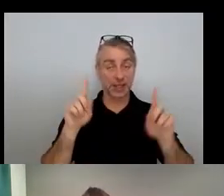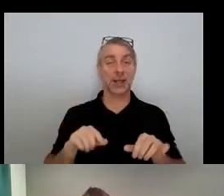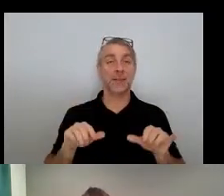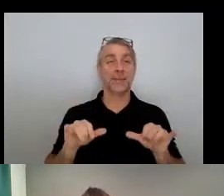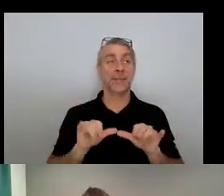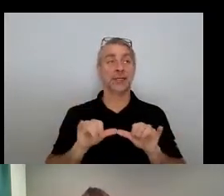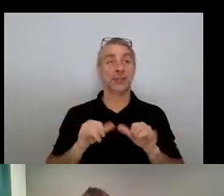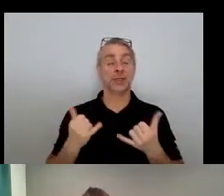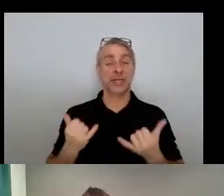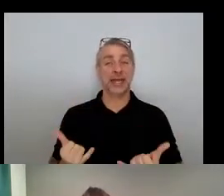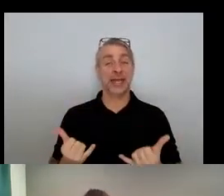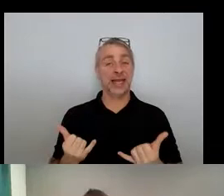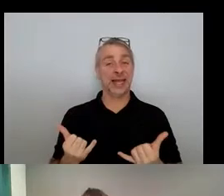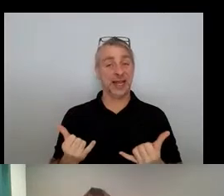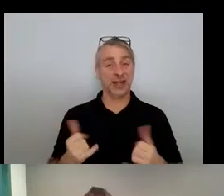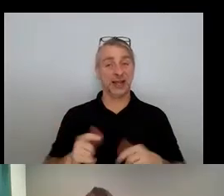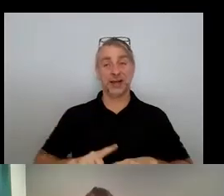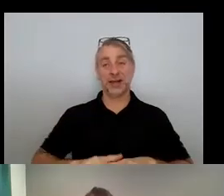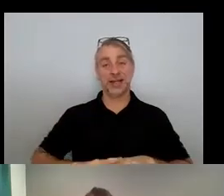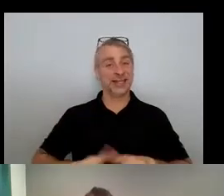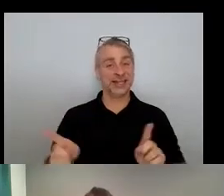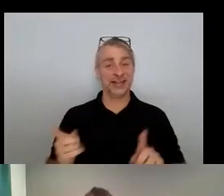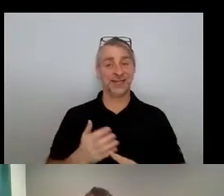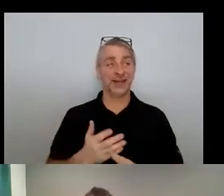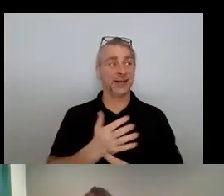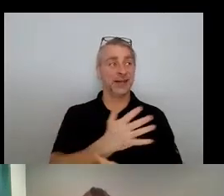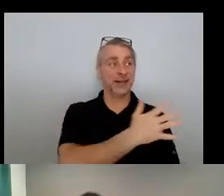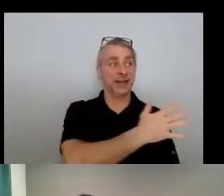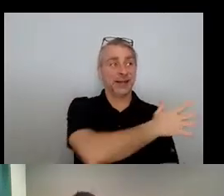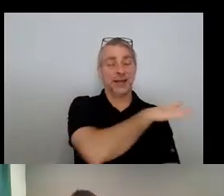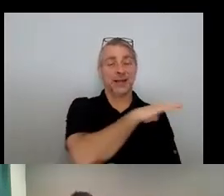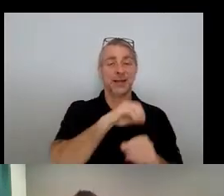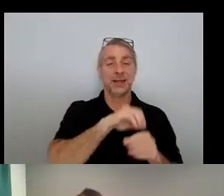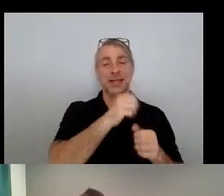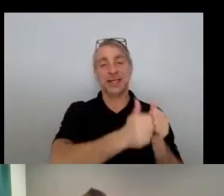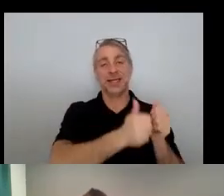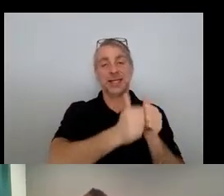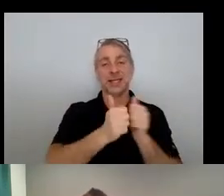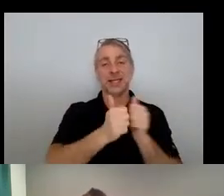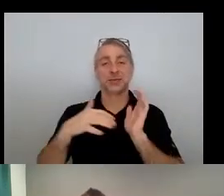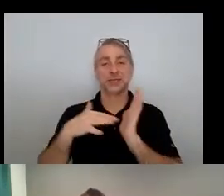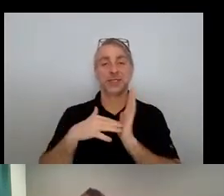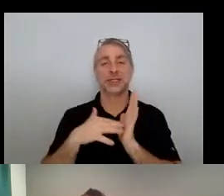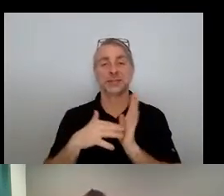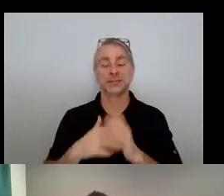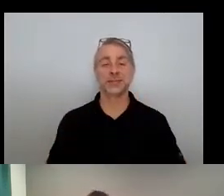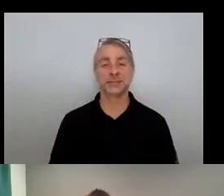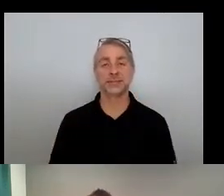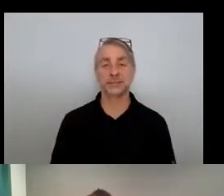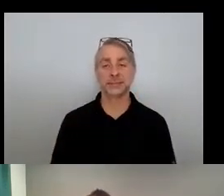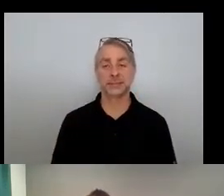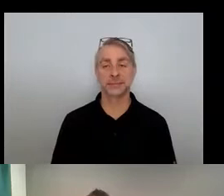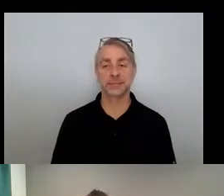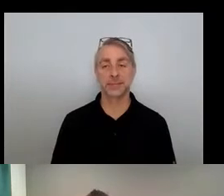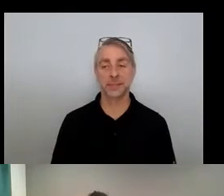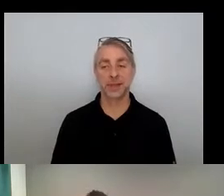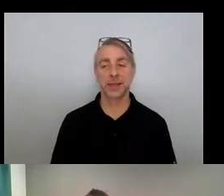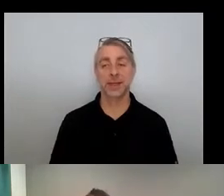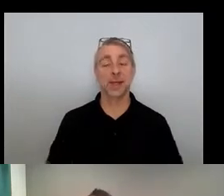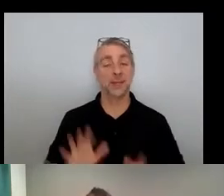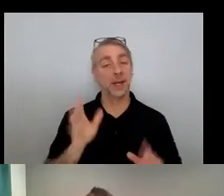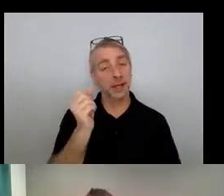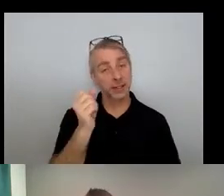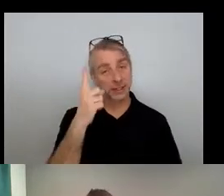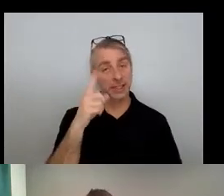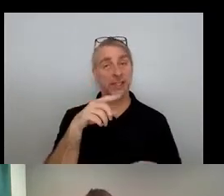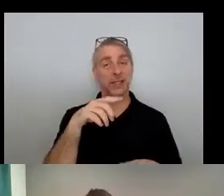differently across all of those studies. But underlying all of them, there's that same